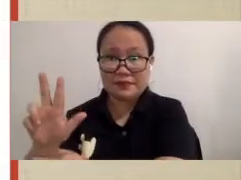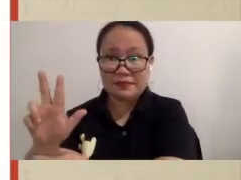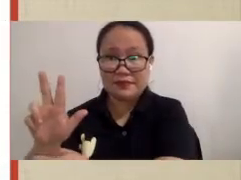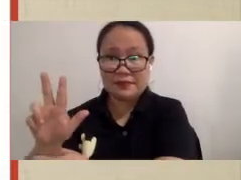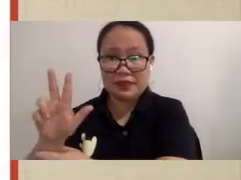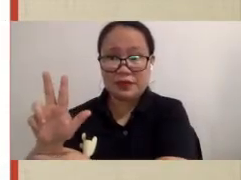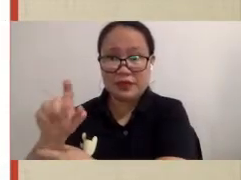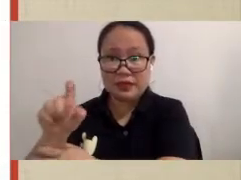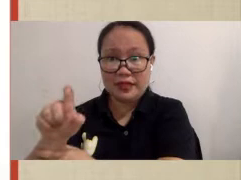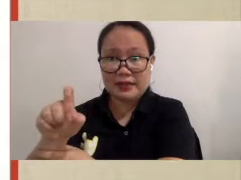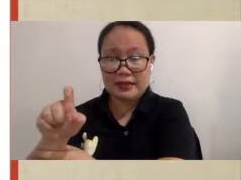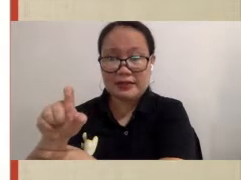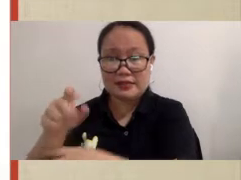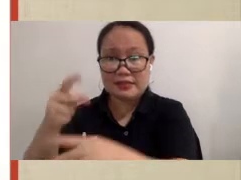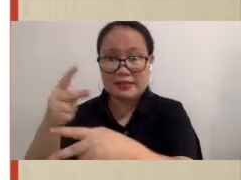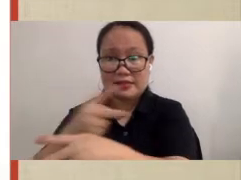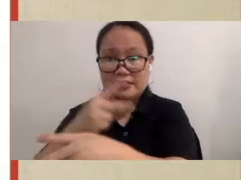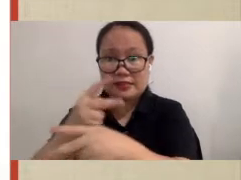Next.